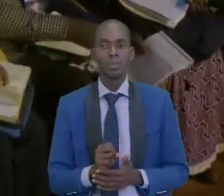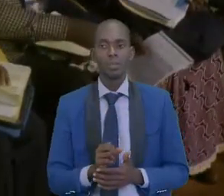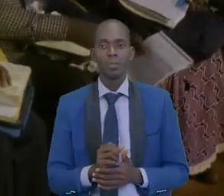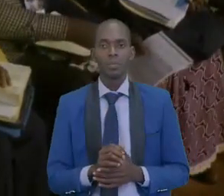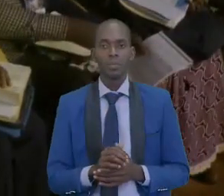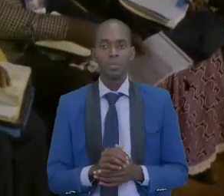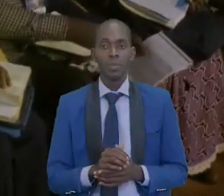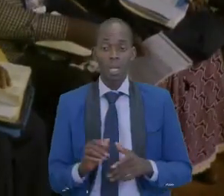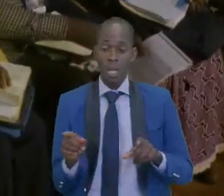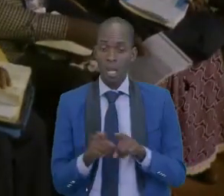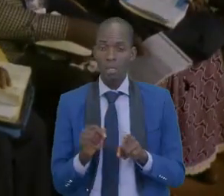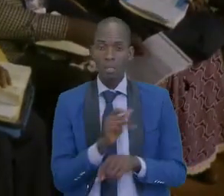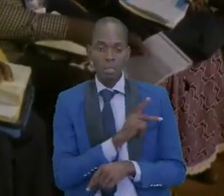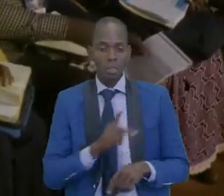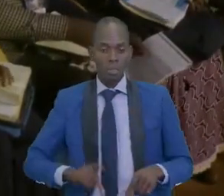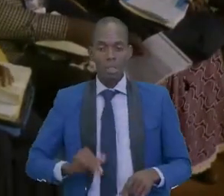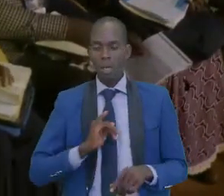As a king, I know.